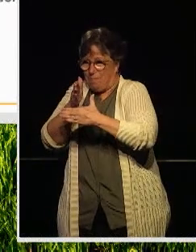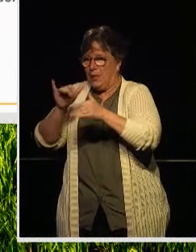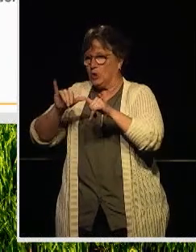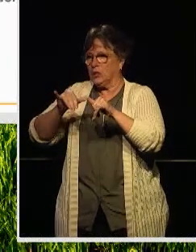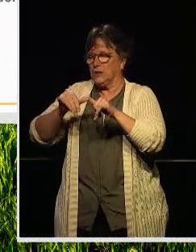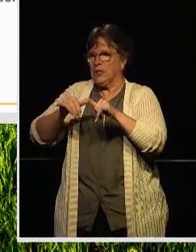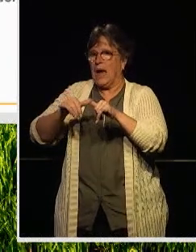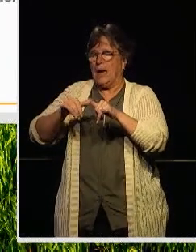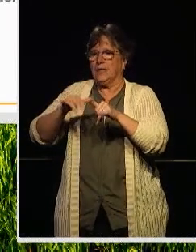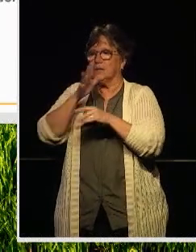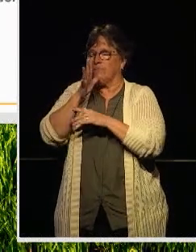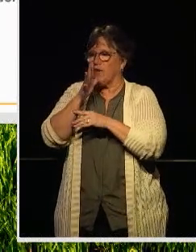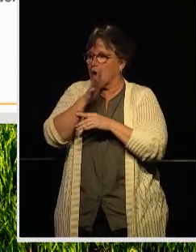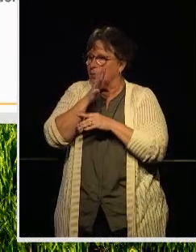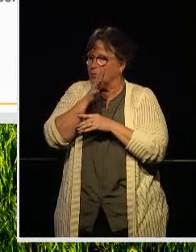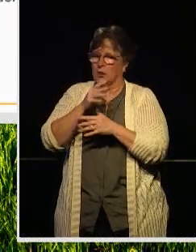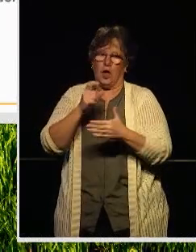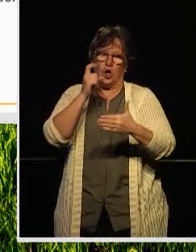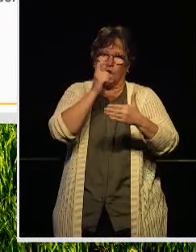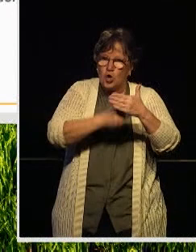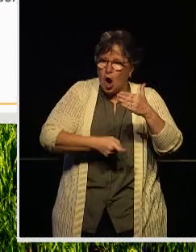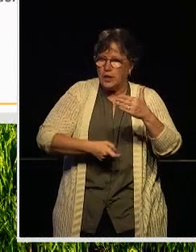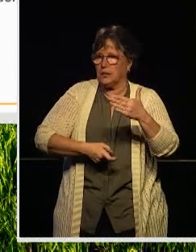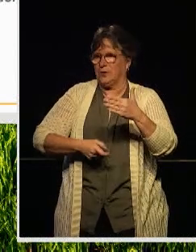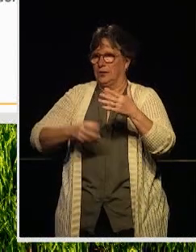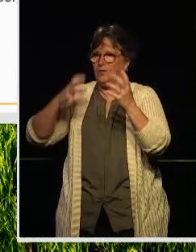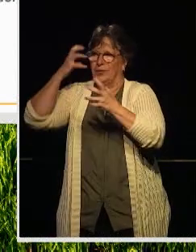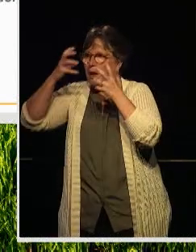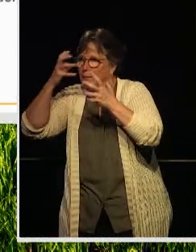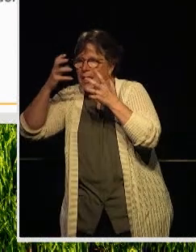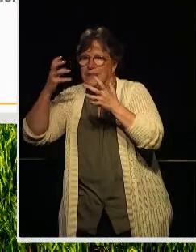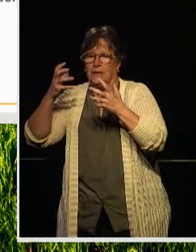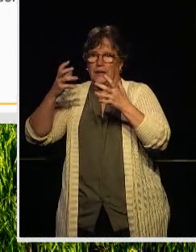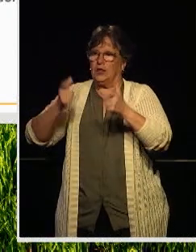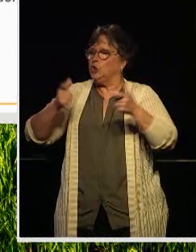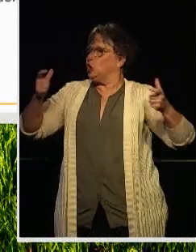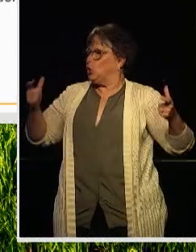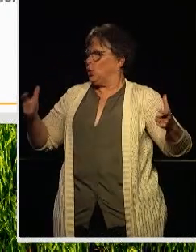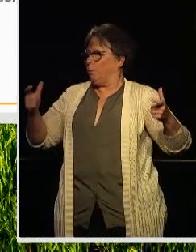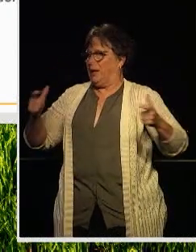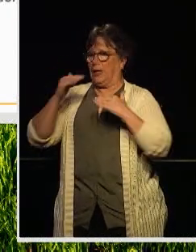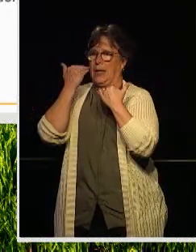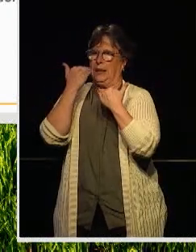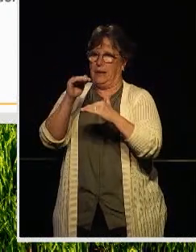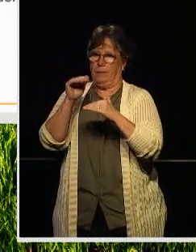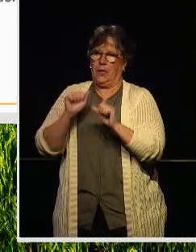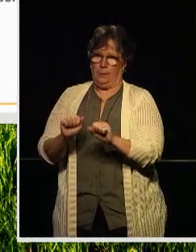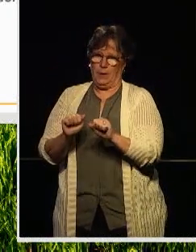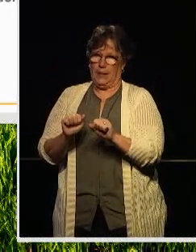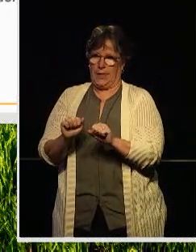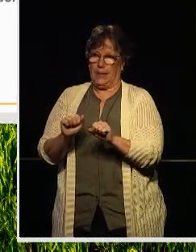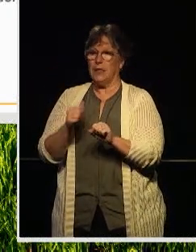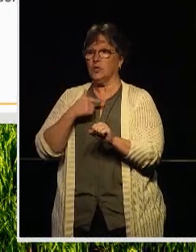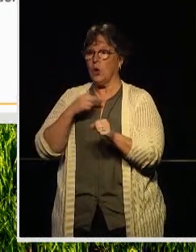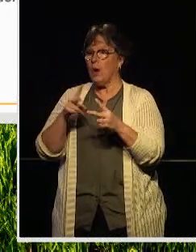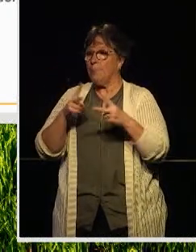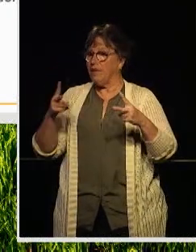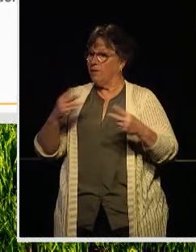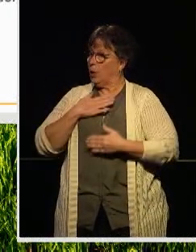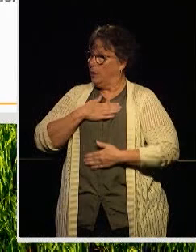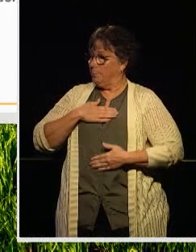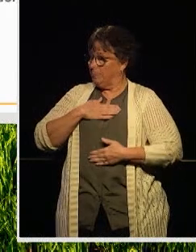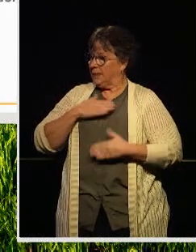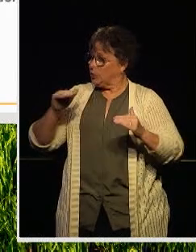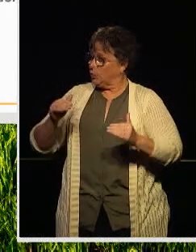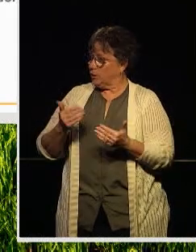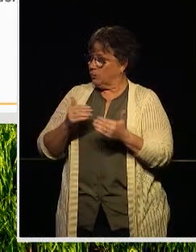cost, complexity, too large scale, and limited ability. So I'm very pleased to introduce